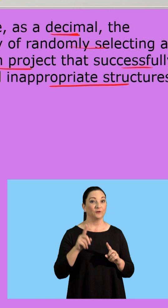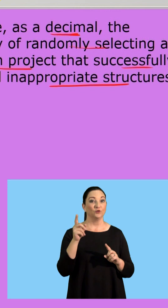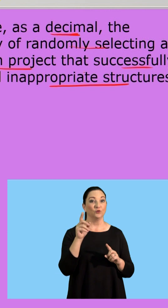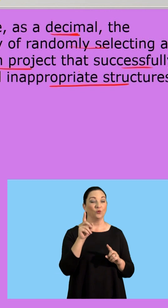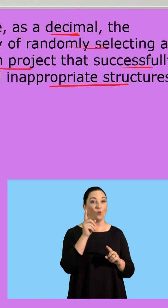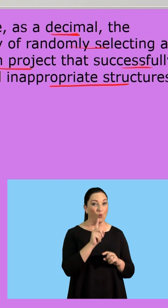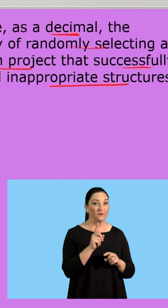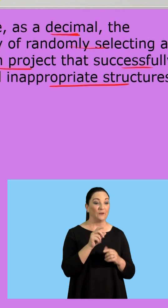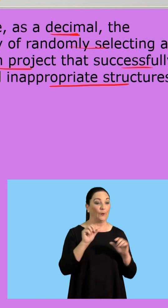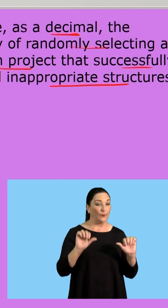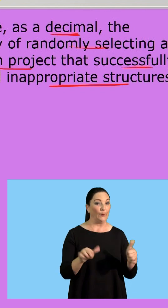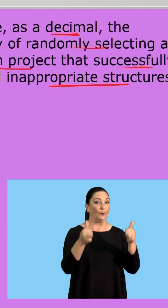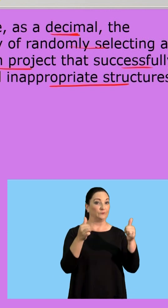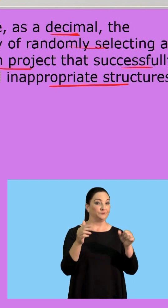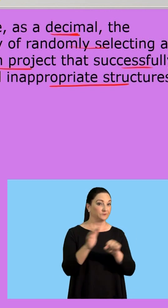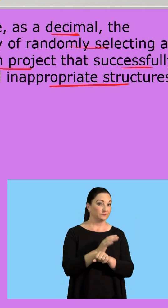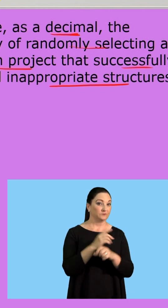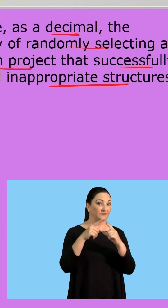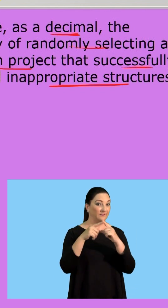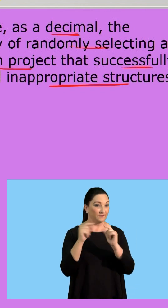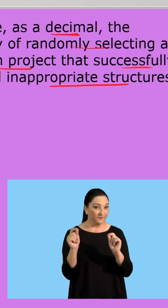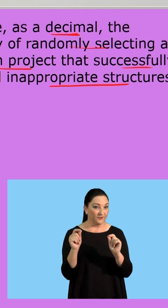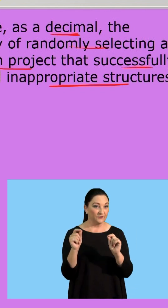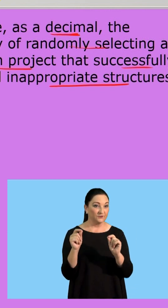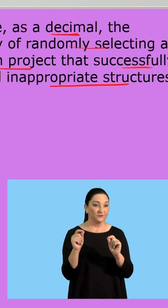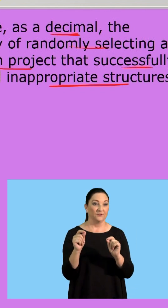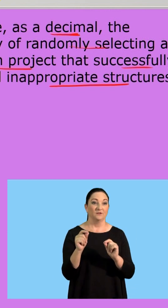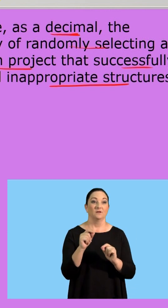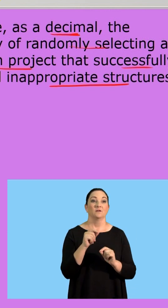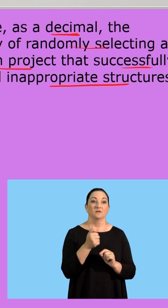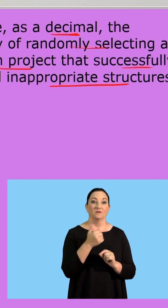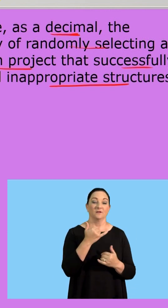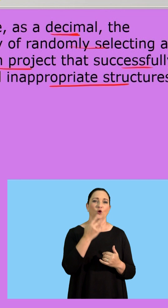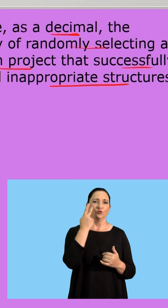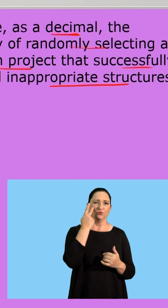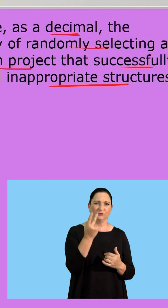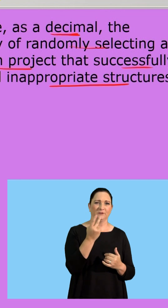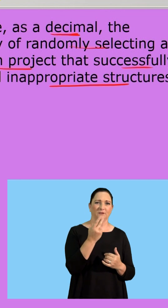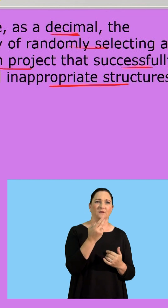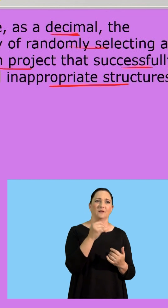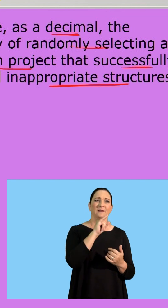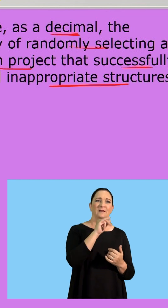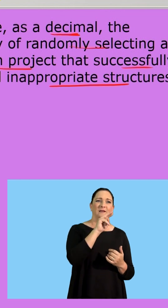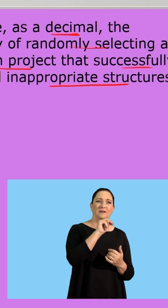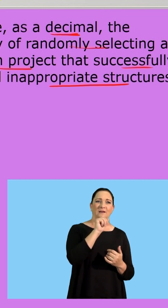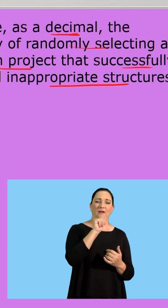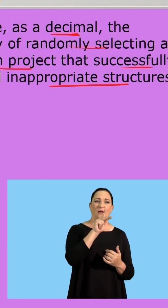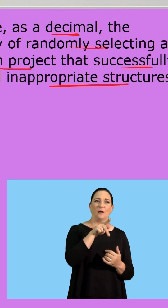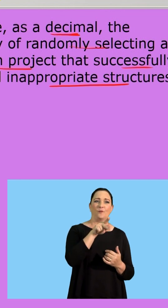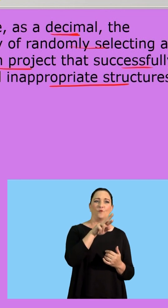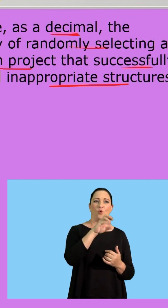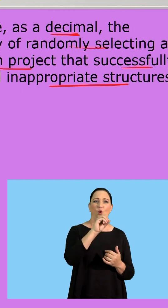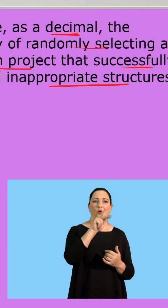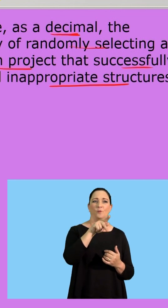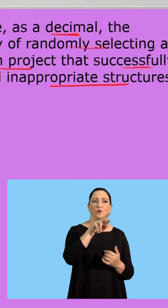But that was successfully completed in appropriate structures. So I'm sure you'll agree with me, that is our appropriate